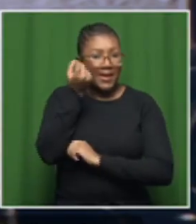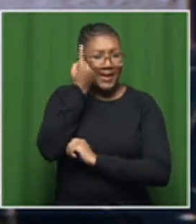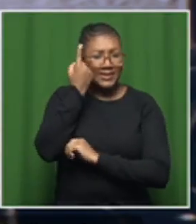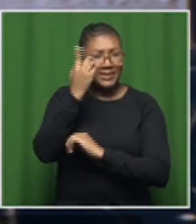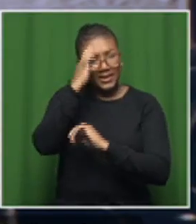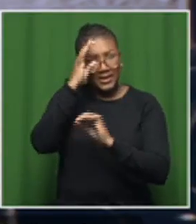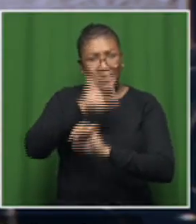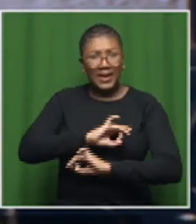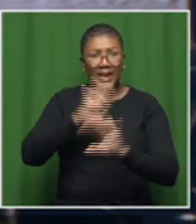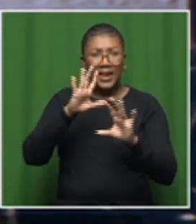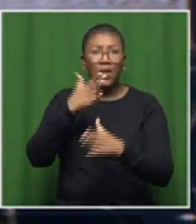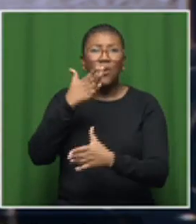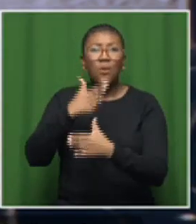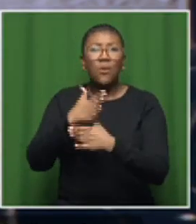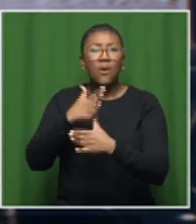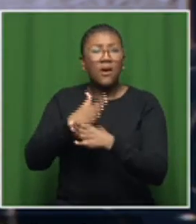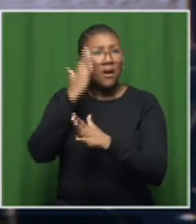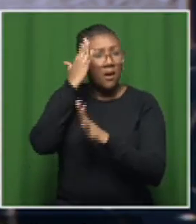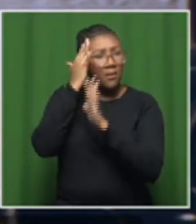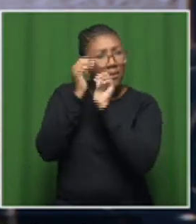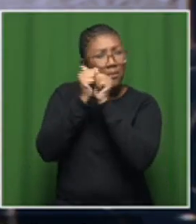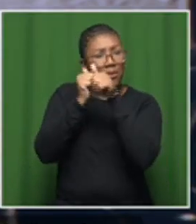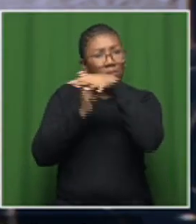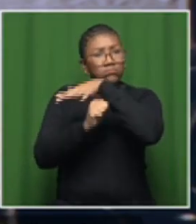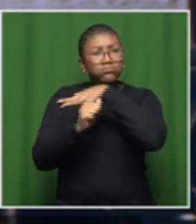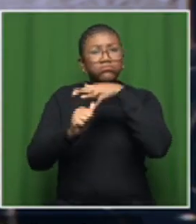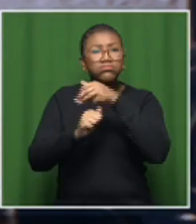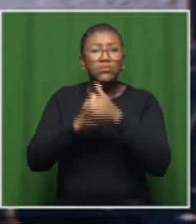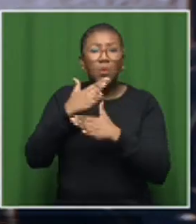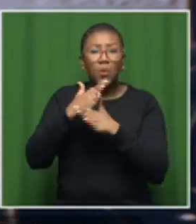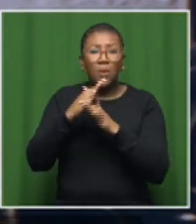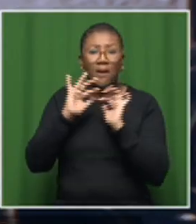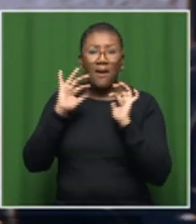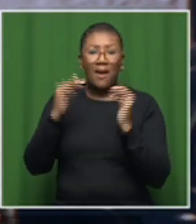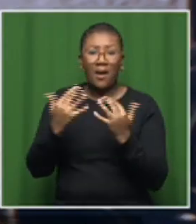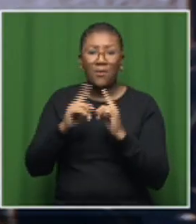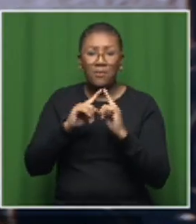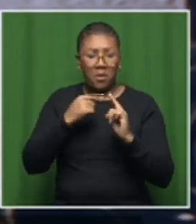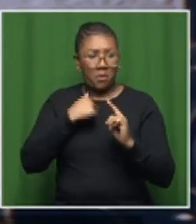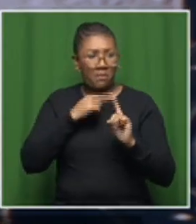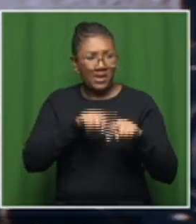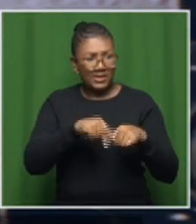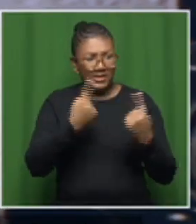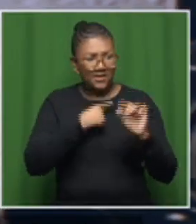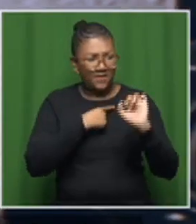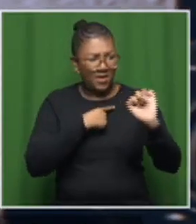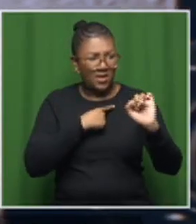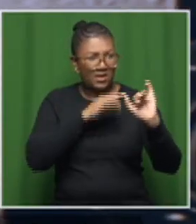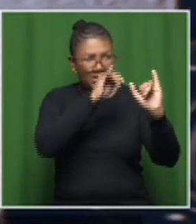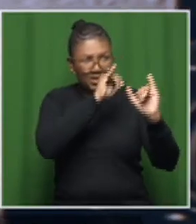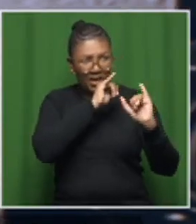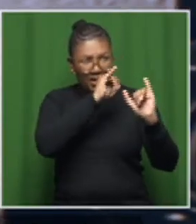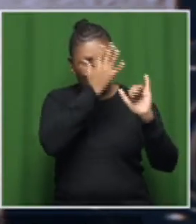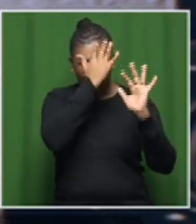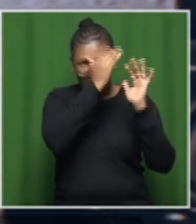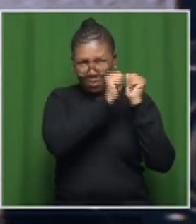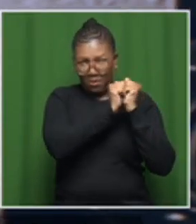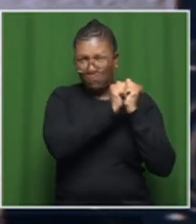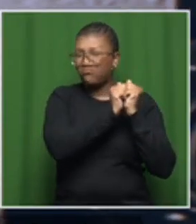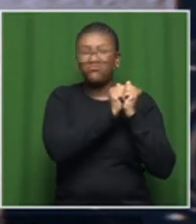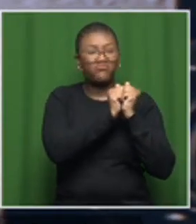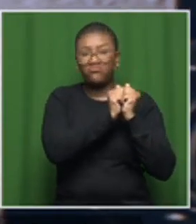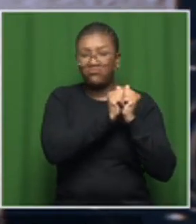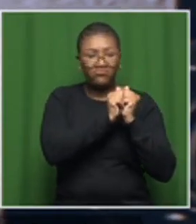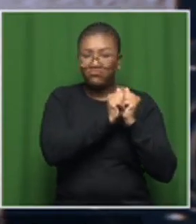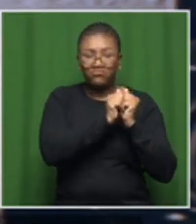works and why your brain might show up slightly differently to somebody else's brain, which would then mean that you show up slightly differently to someone